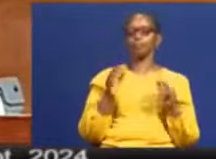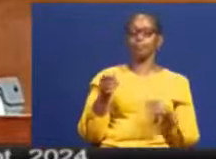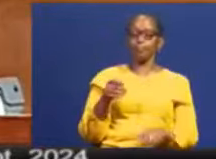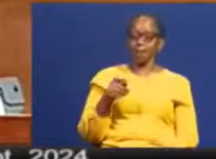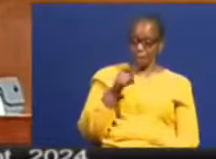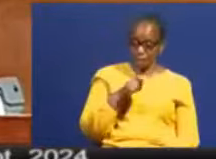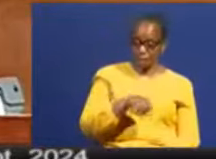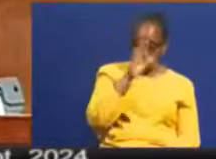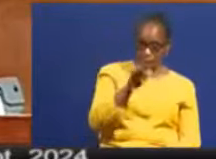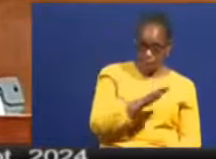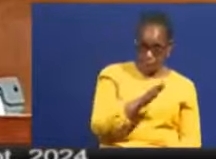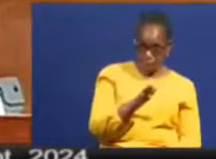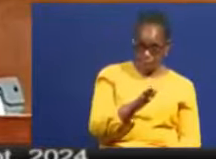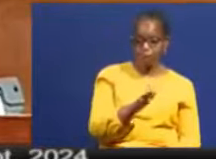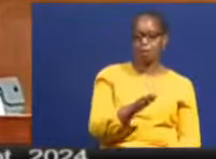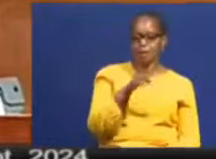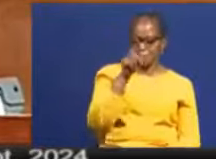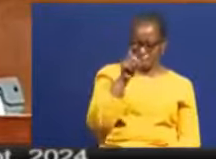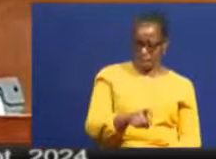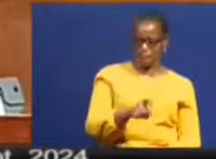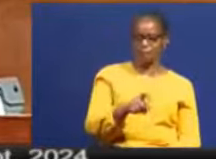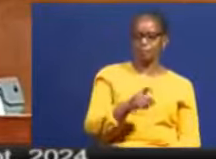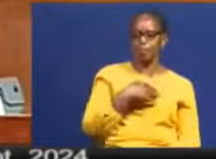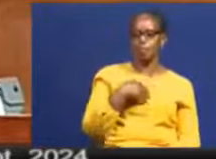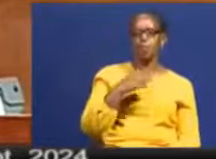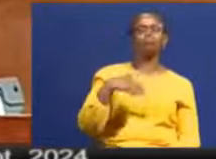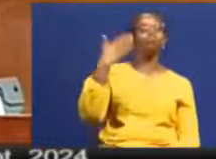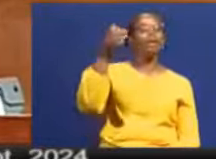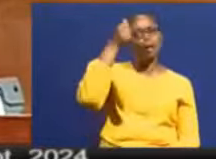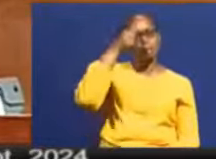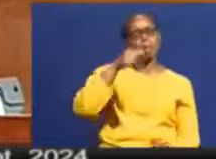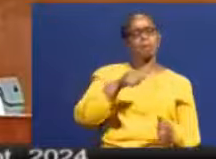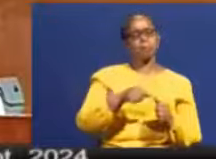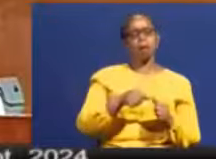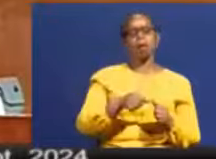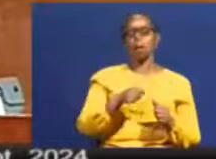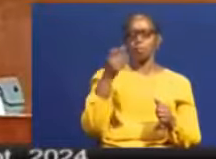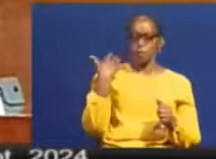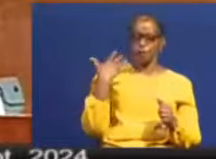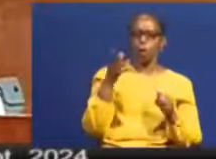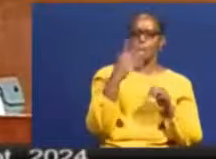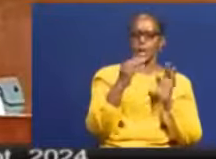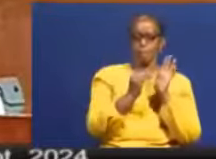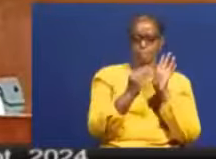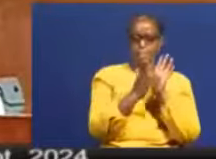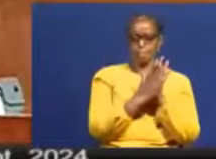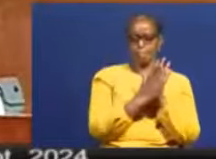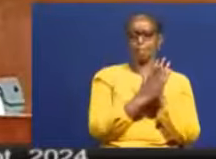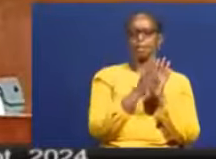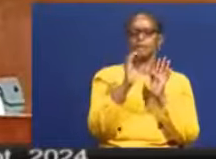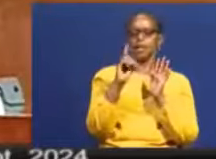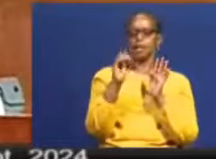the house that entrenched NGCDF in the Constitution, Mr. Speaker, so that this cannot be a